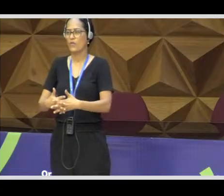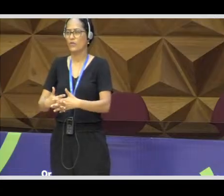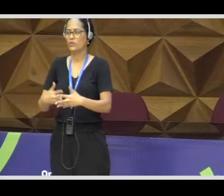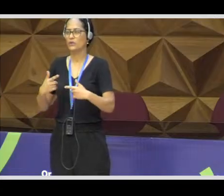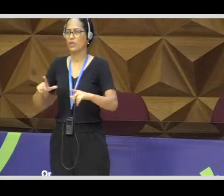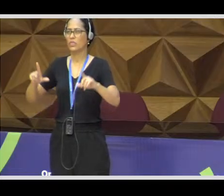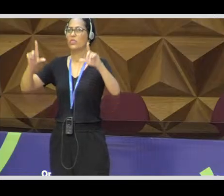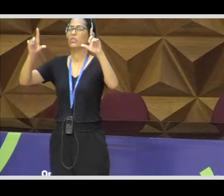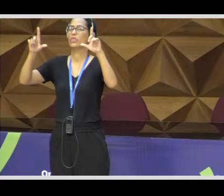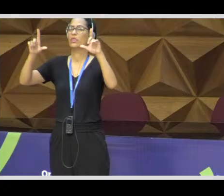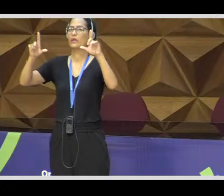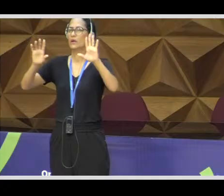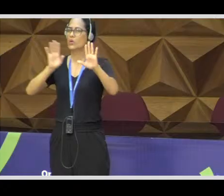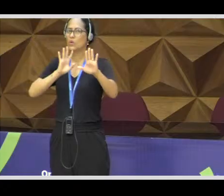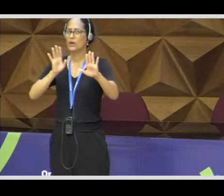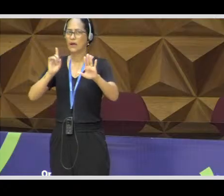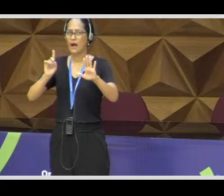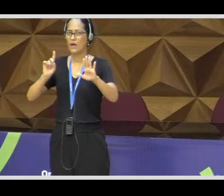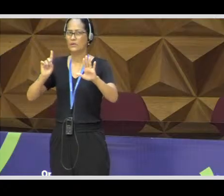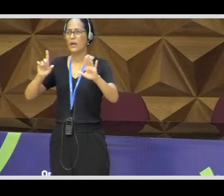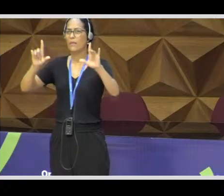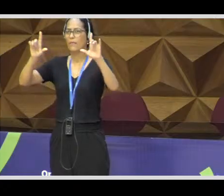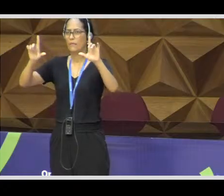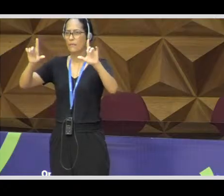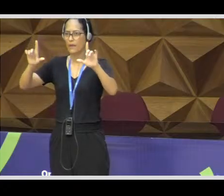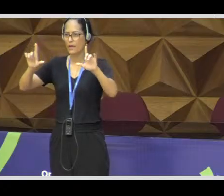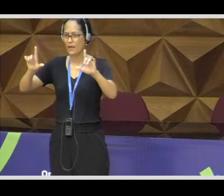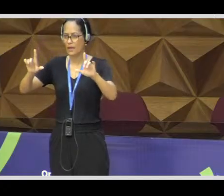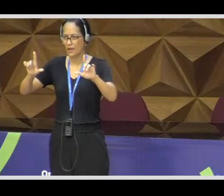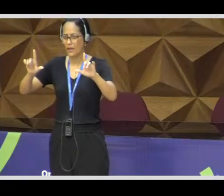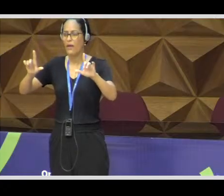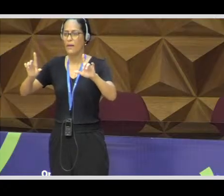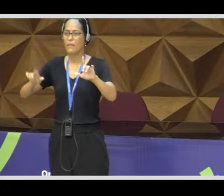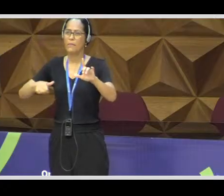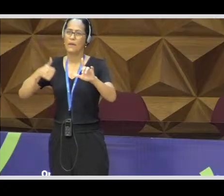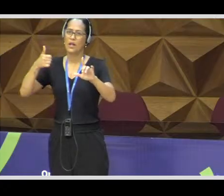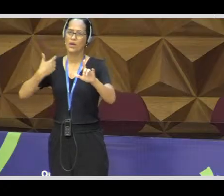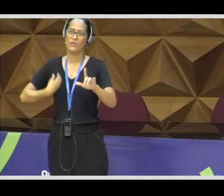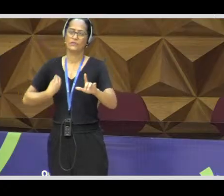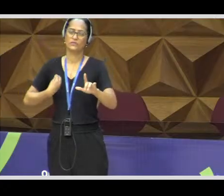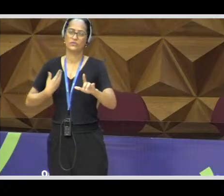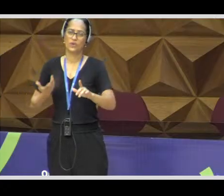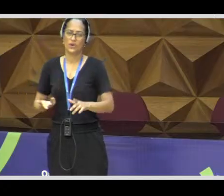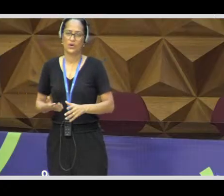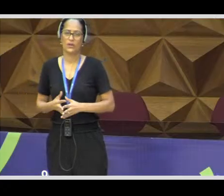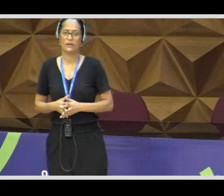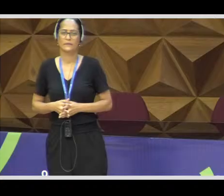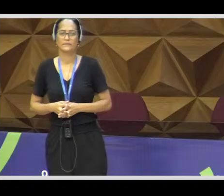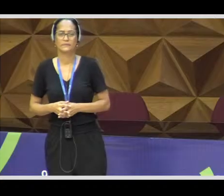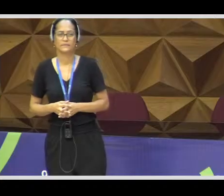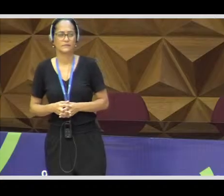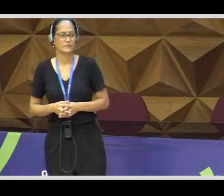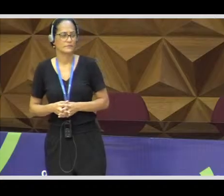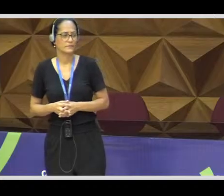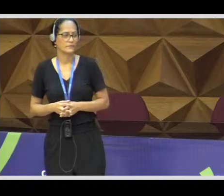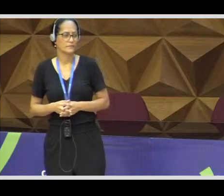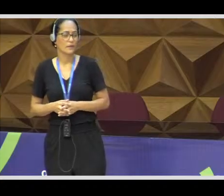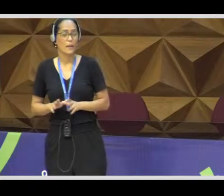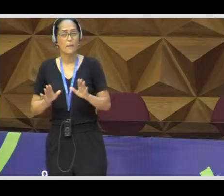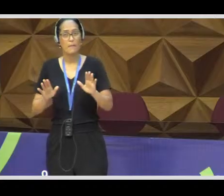smaller rotations or smaller manipulations work well, the larger ones less well. But even with smaller ones, we solved some of